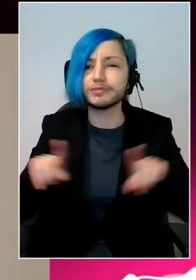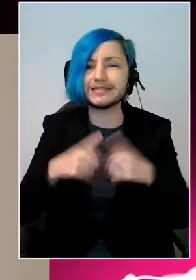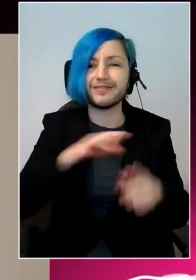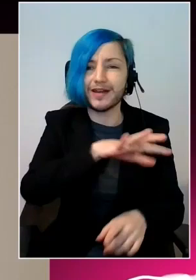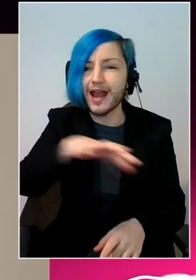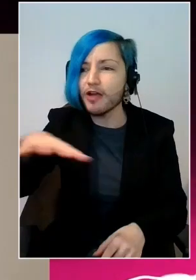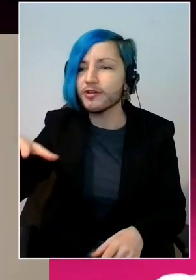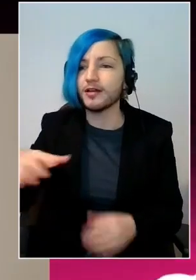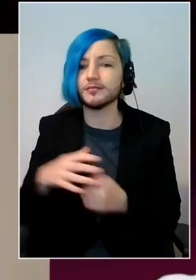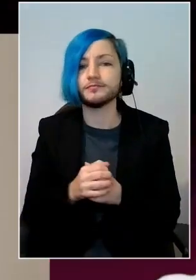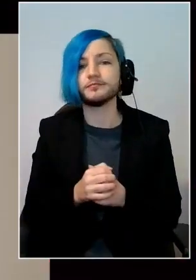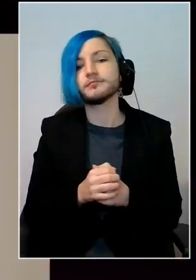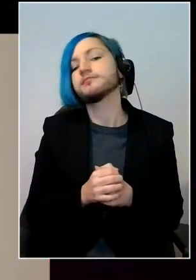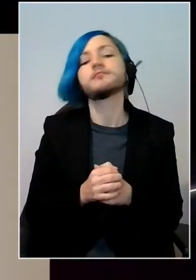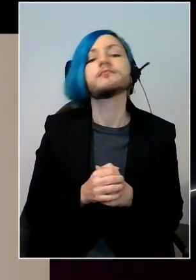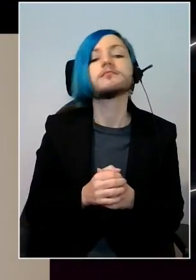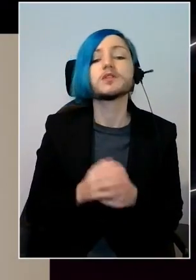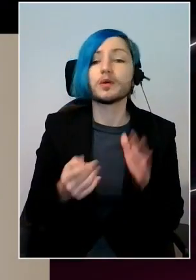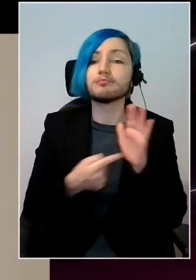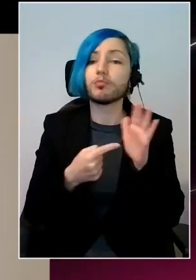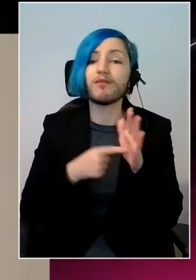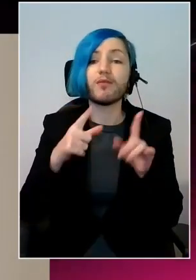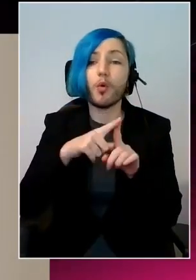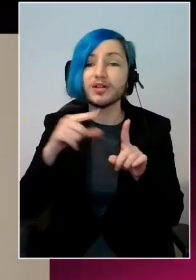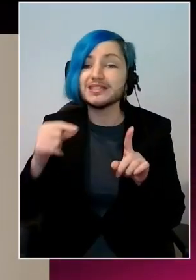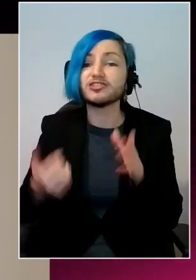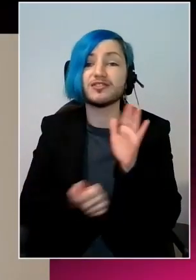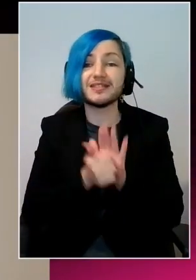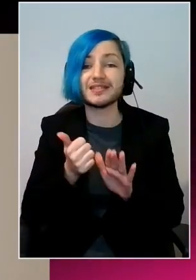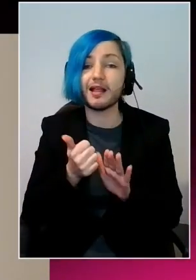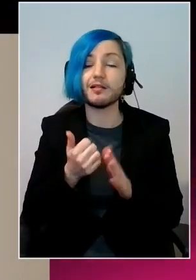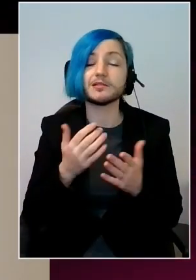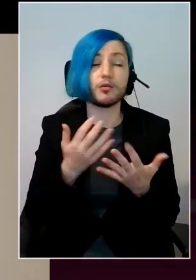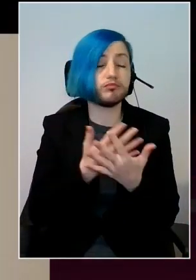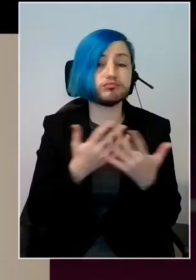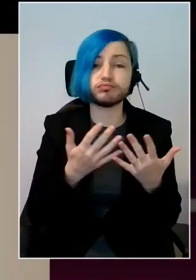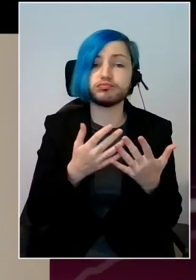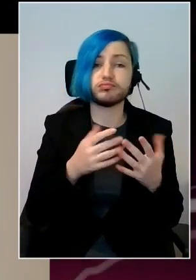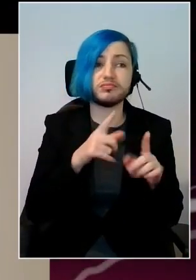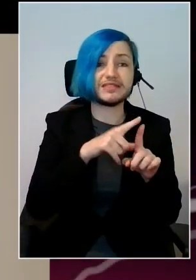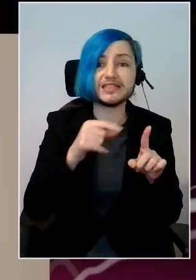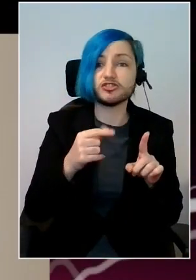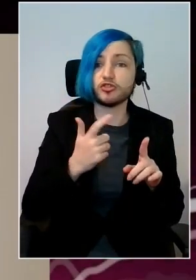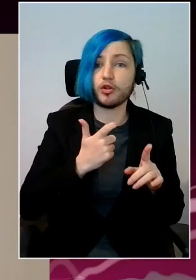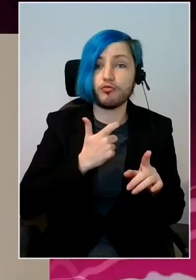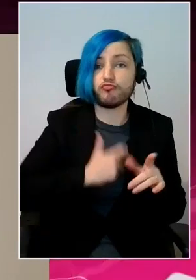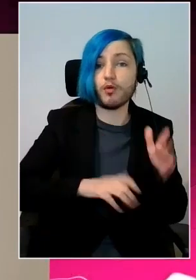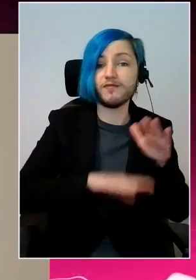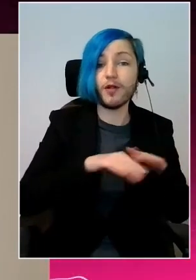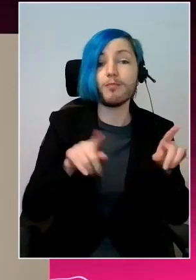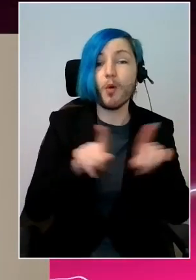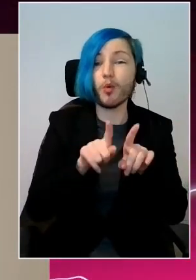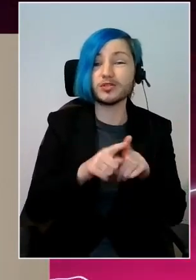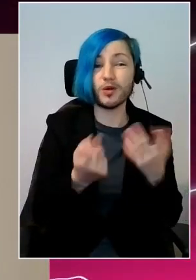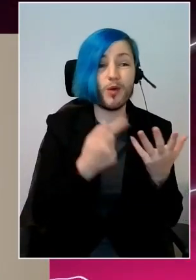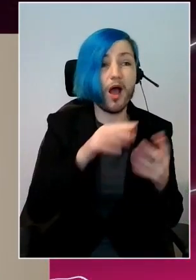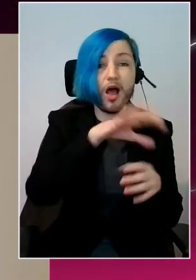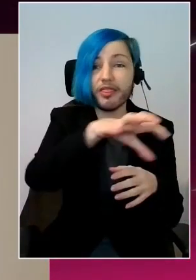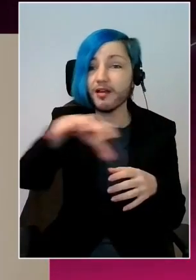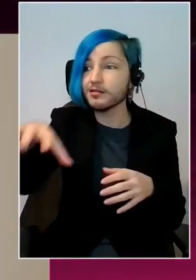demand for digital skills, not just for an increasing number of digital occupations, but across all sectors as businesses